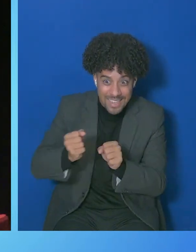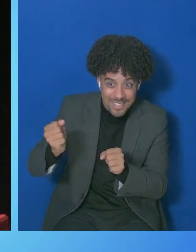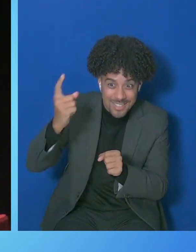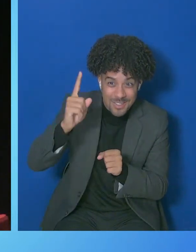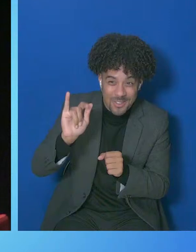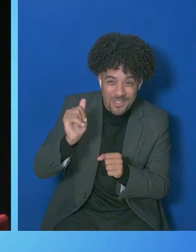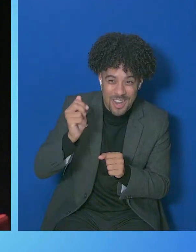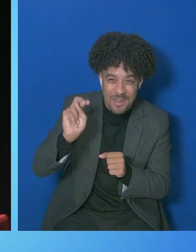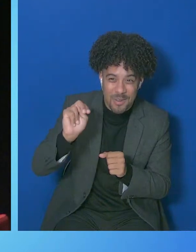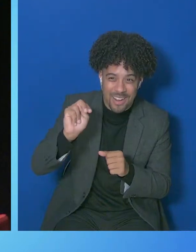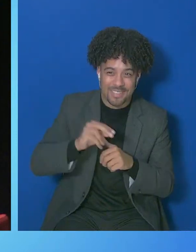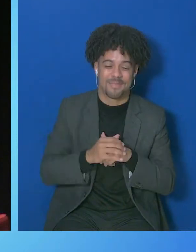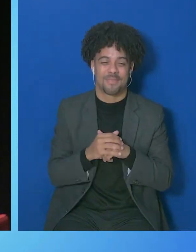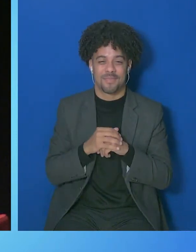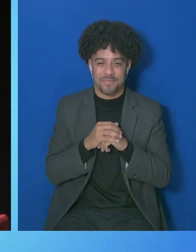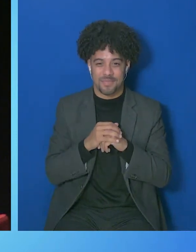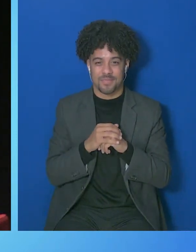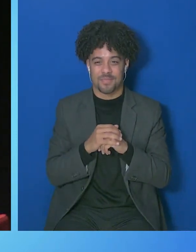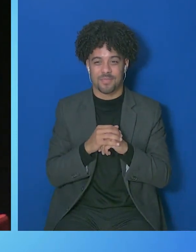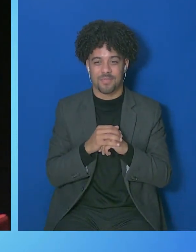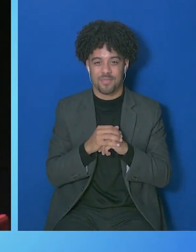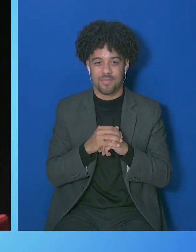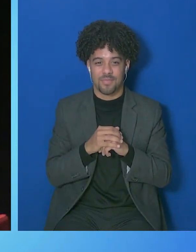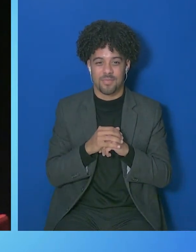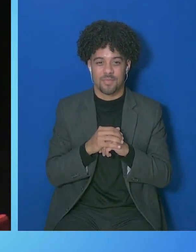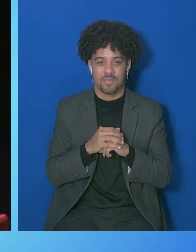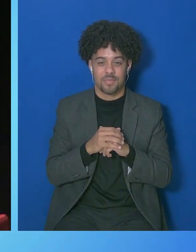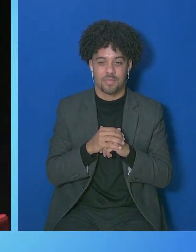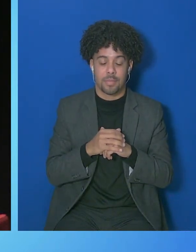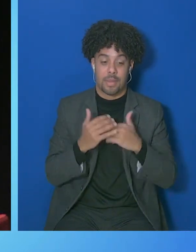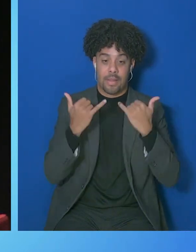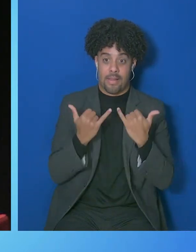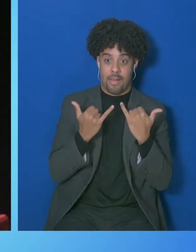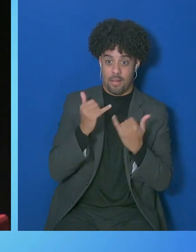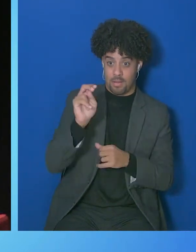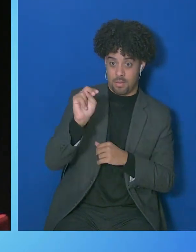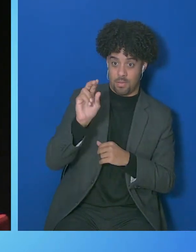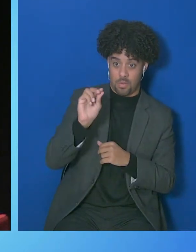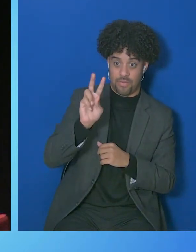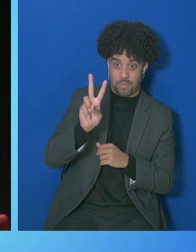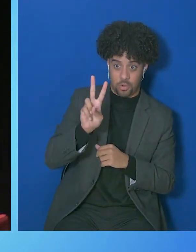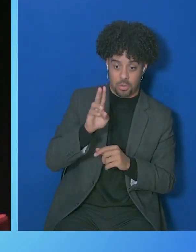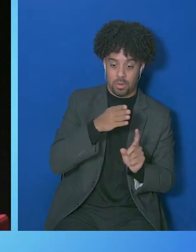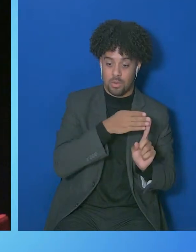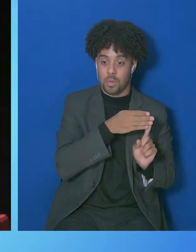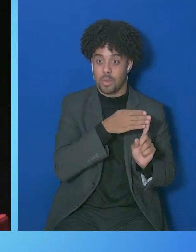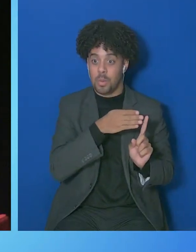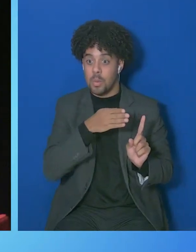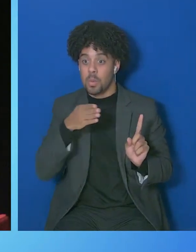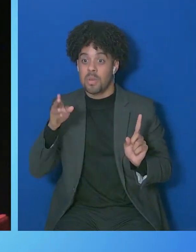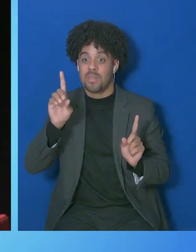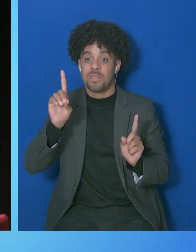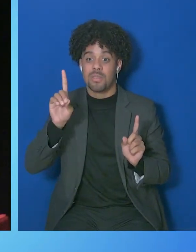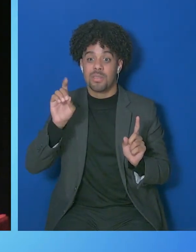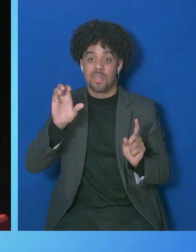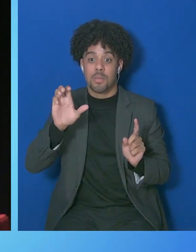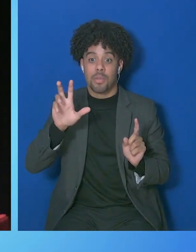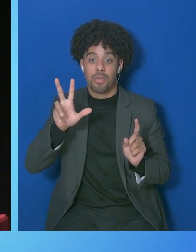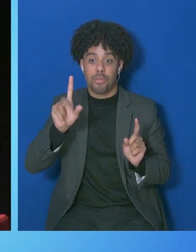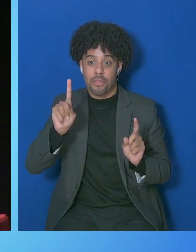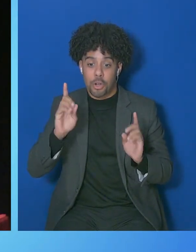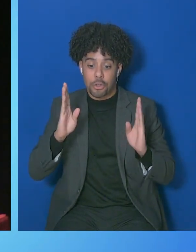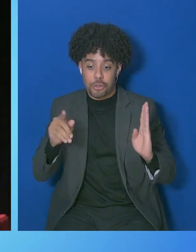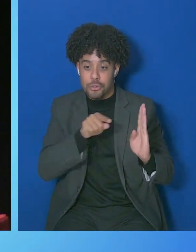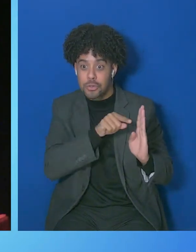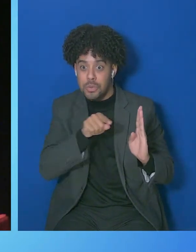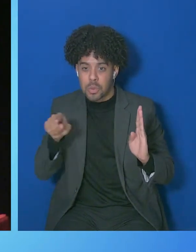From now until the end of this year, it is our time for a variety of holidays and